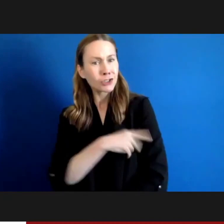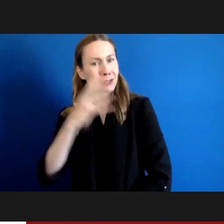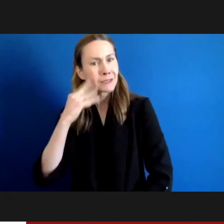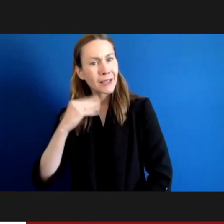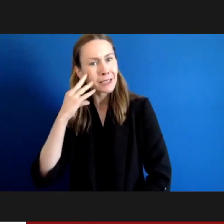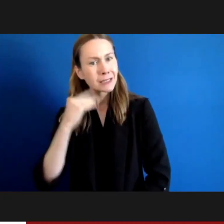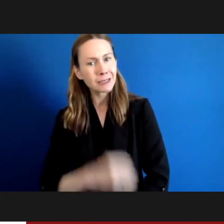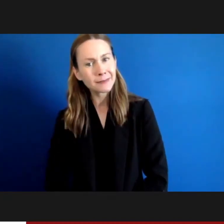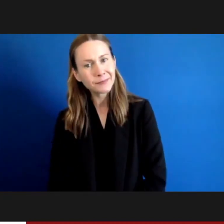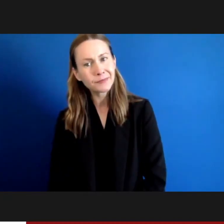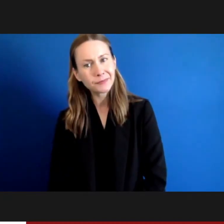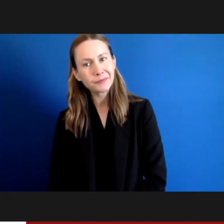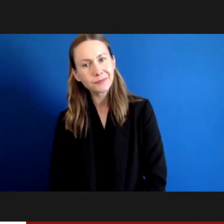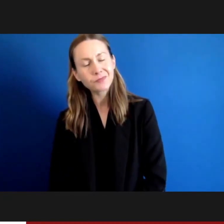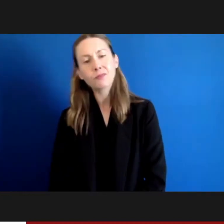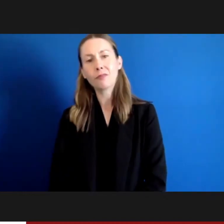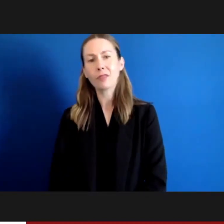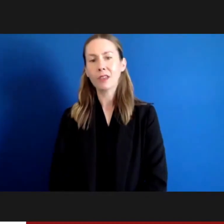in